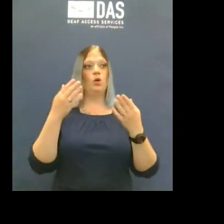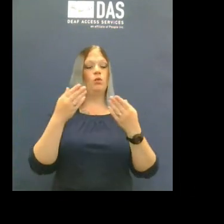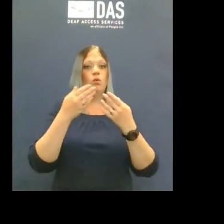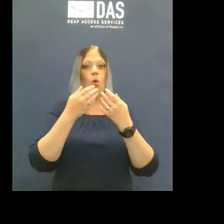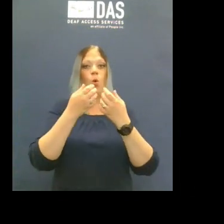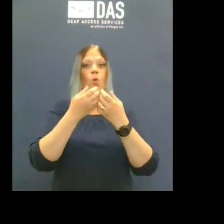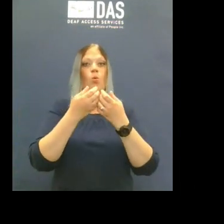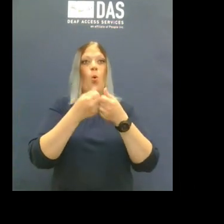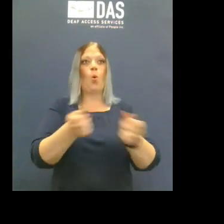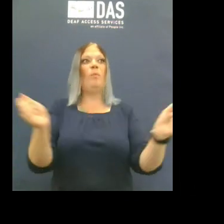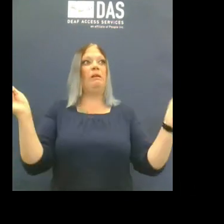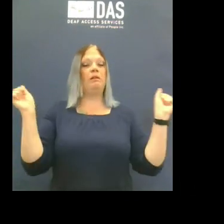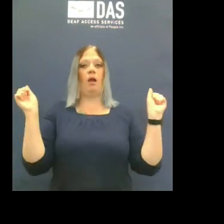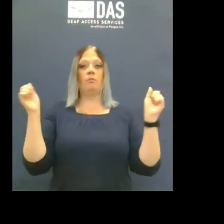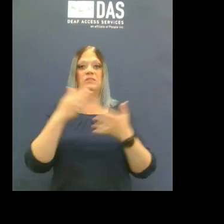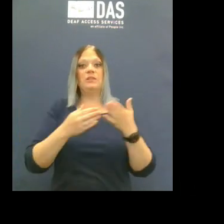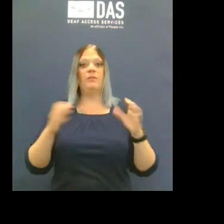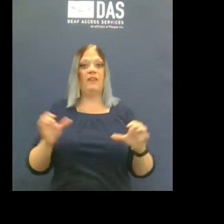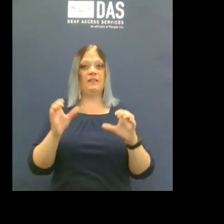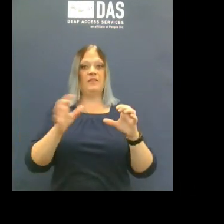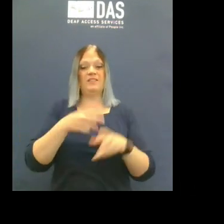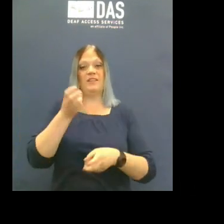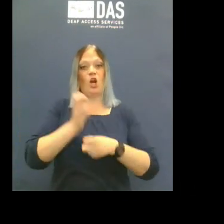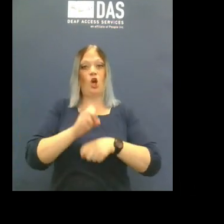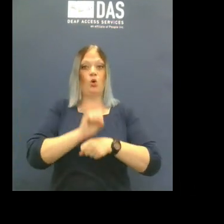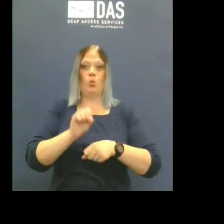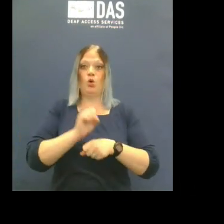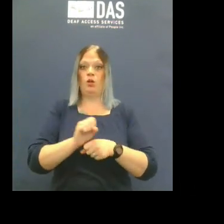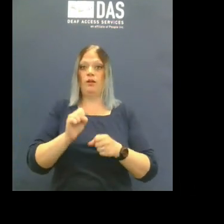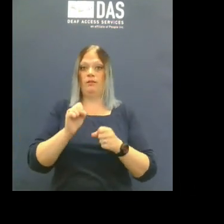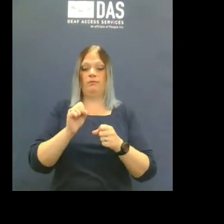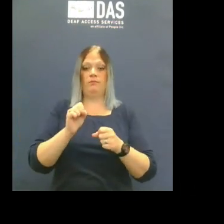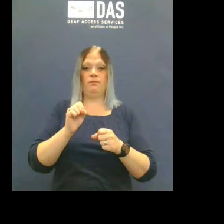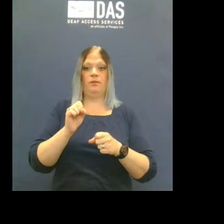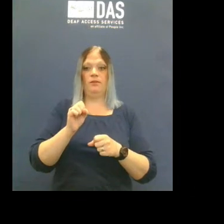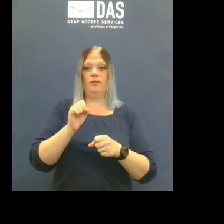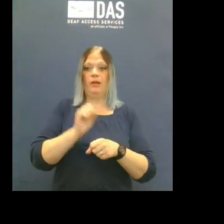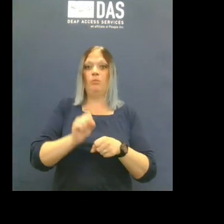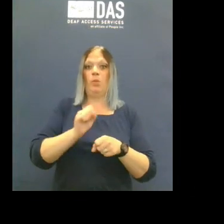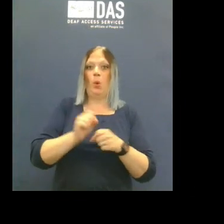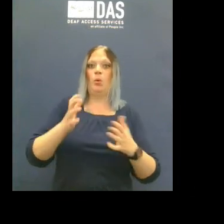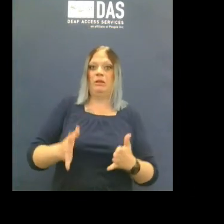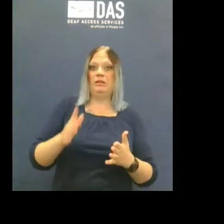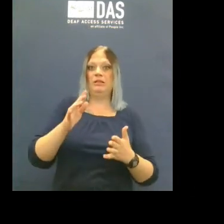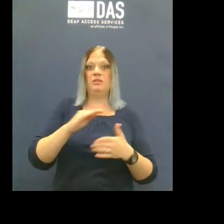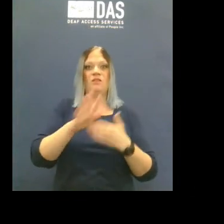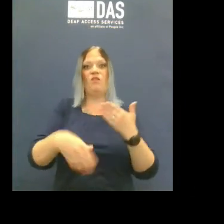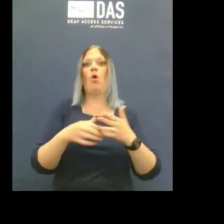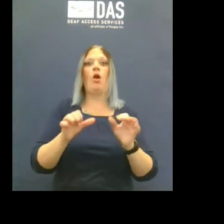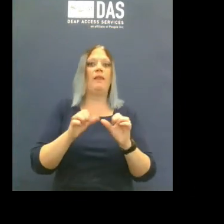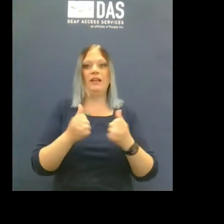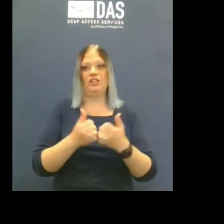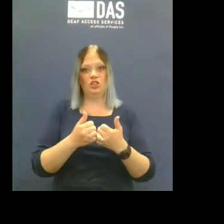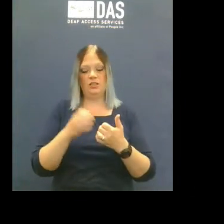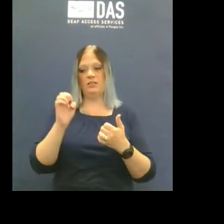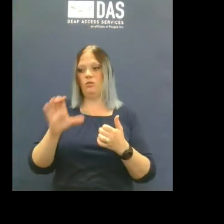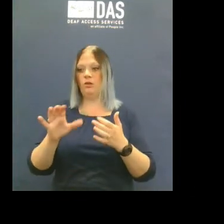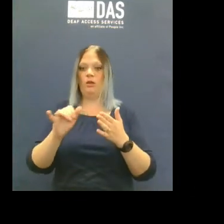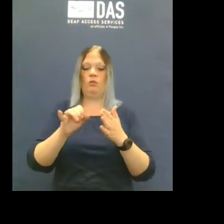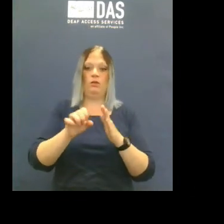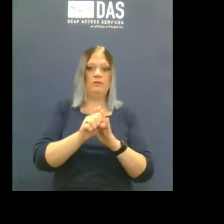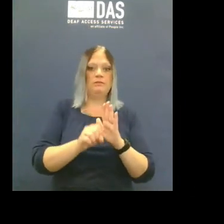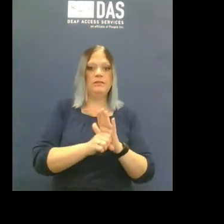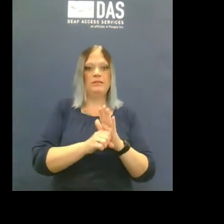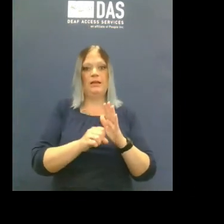on some of the activities of the hard-working employees, not only of Erie County, New York State, but of all agencies, towns, villages,